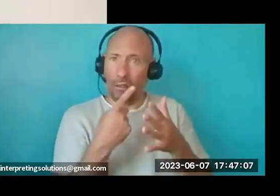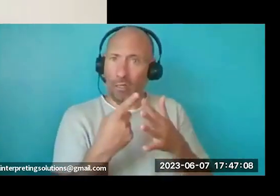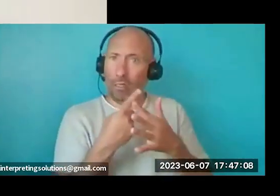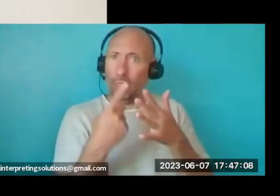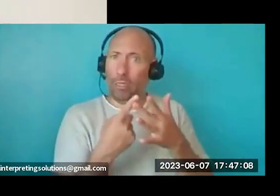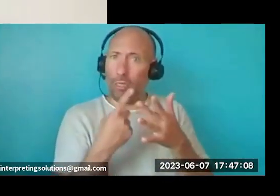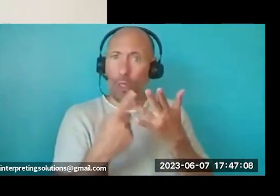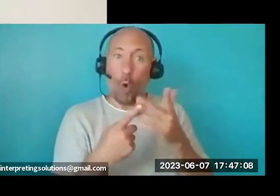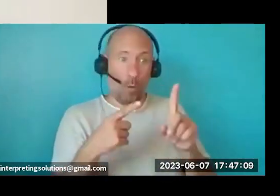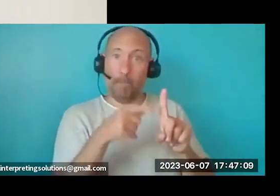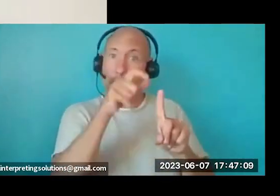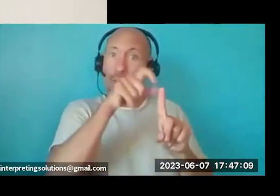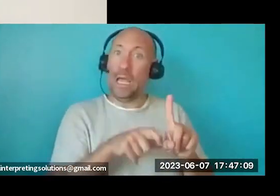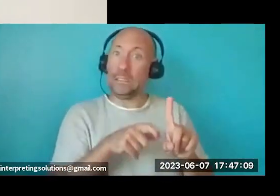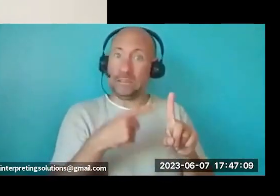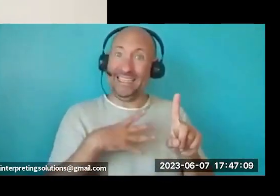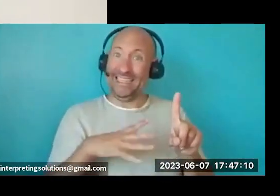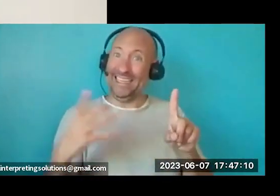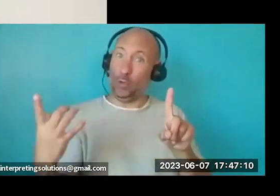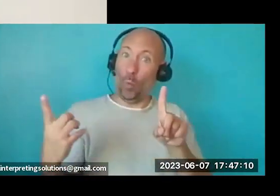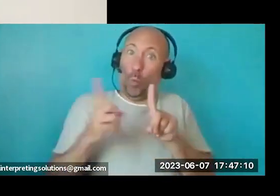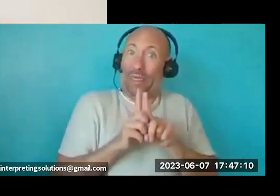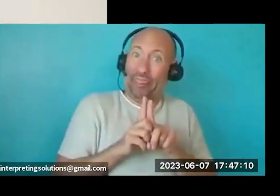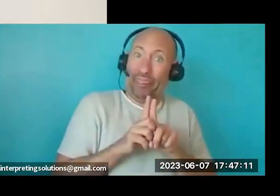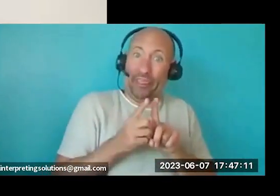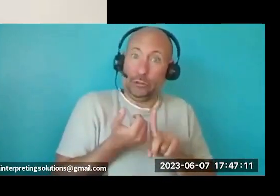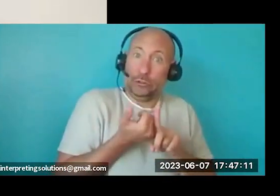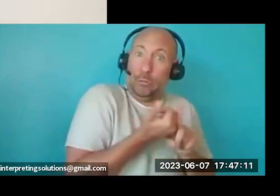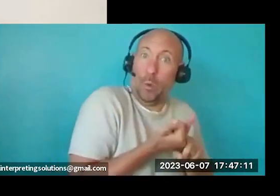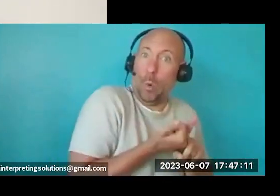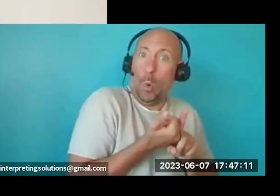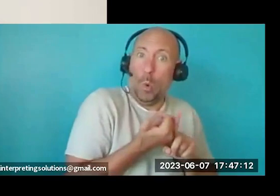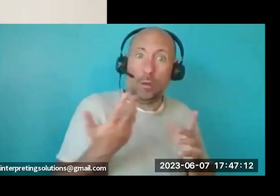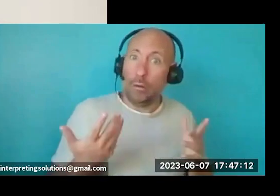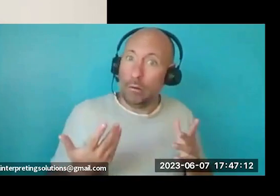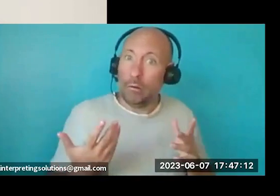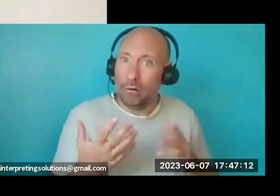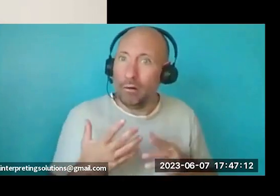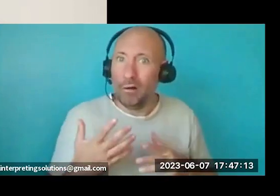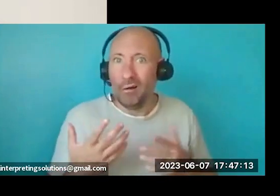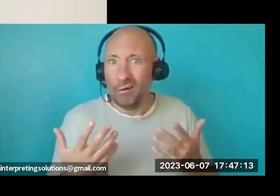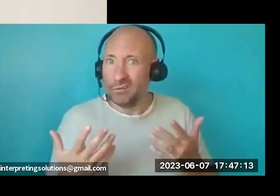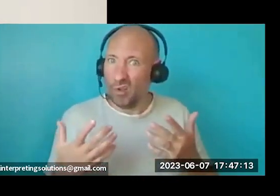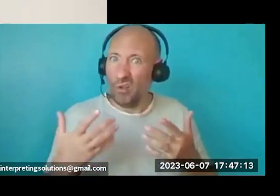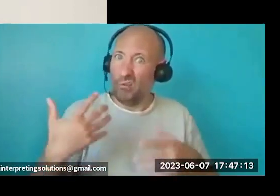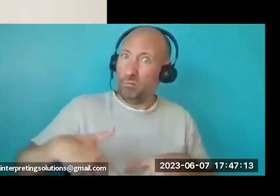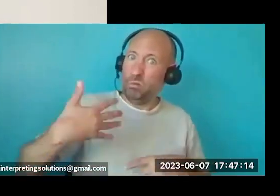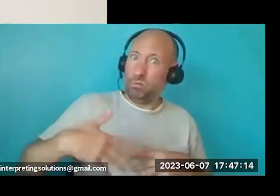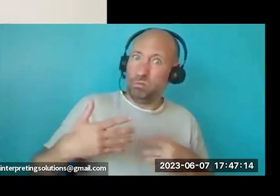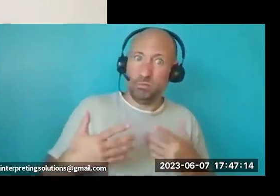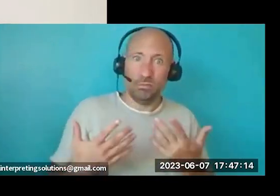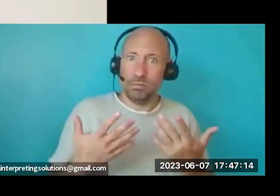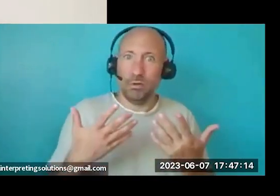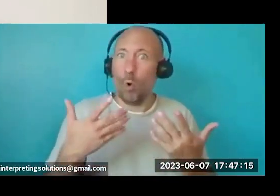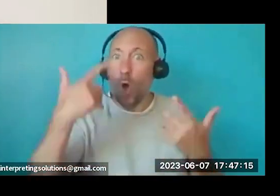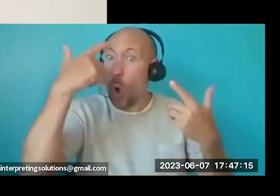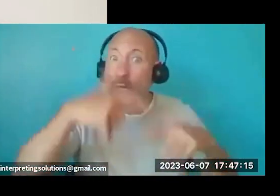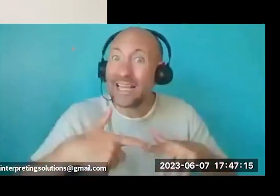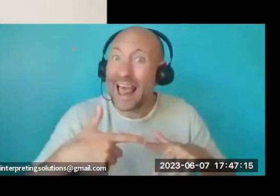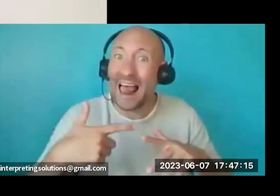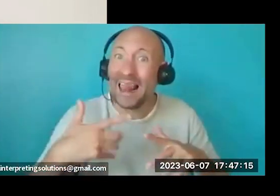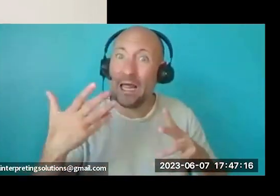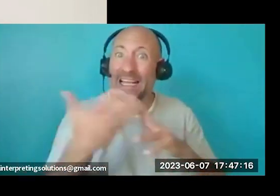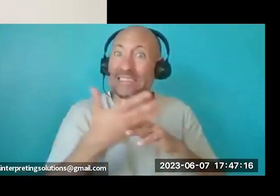someone accompanying the person, an accessible location, and of course, an accessible hotel, and so on